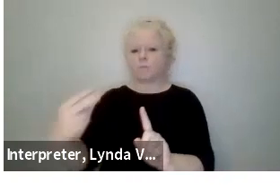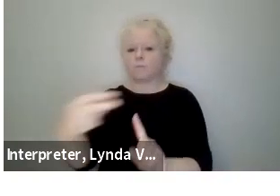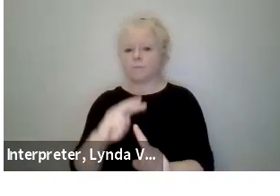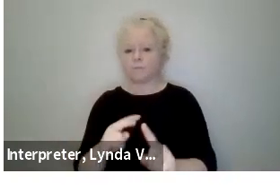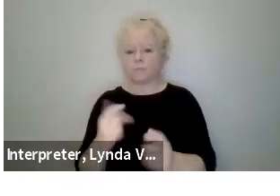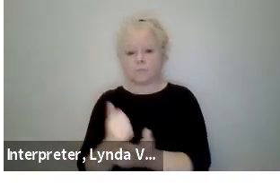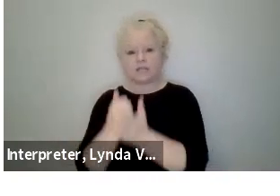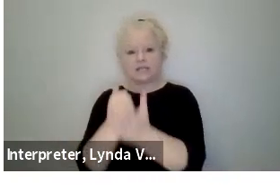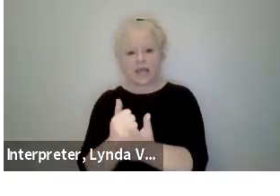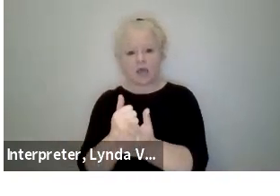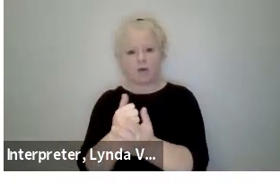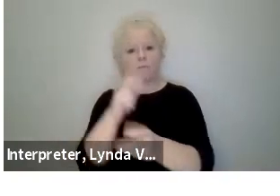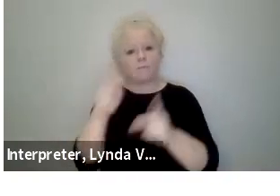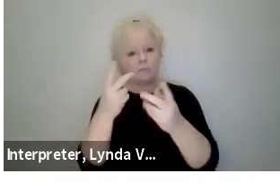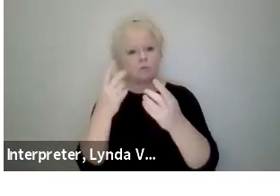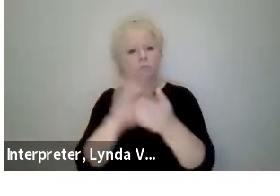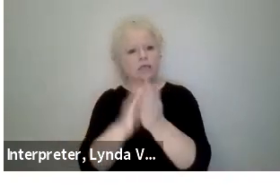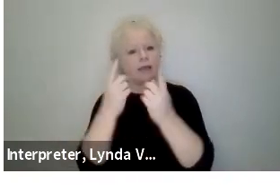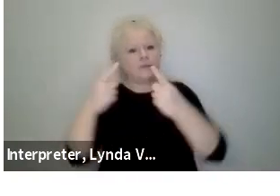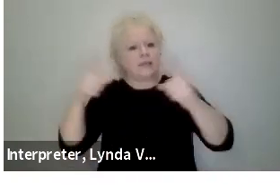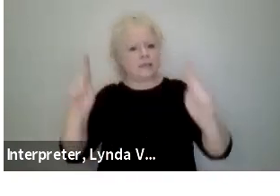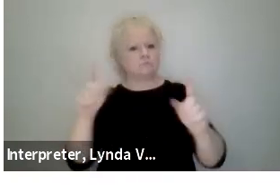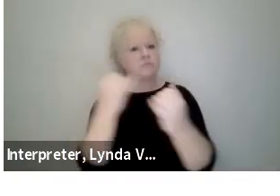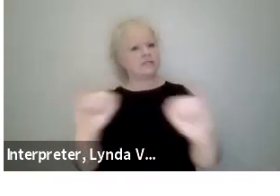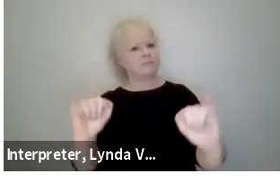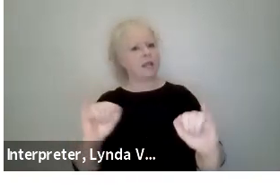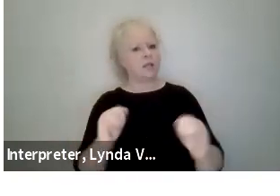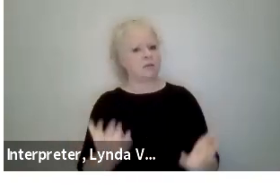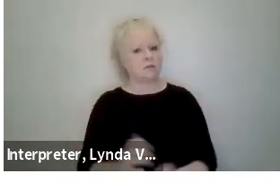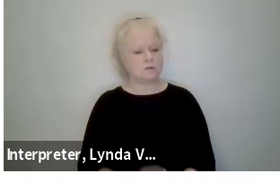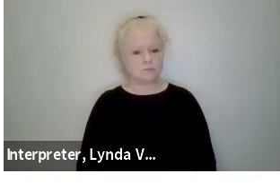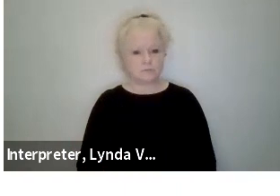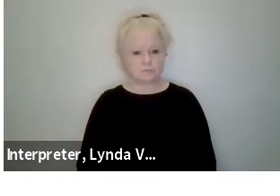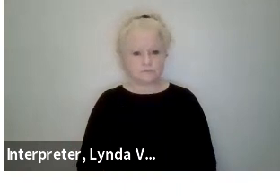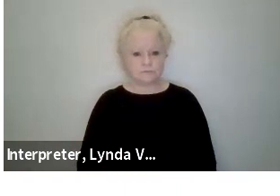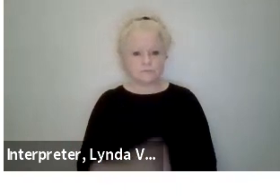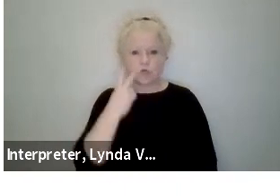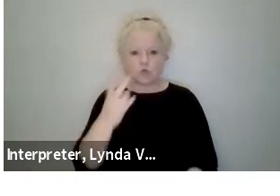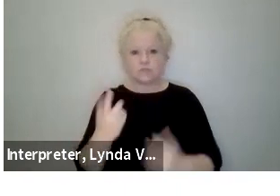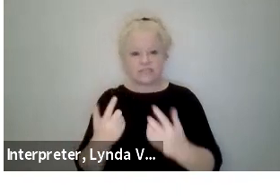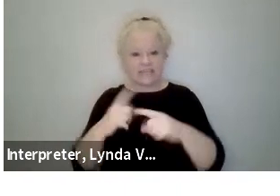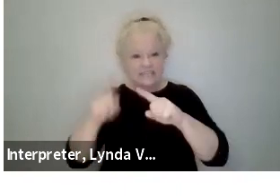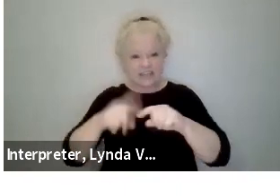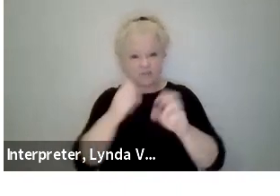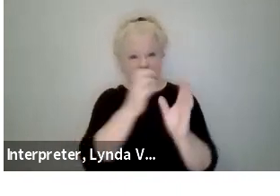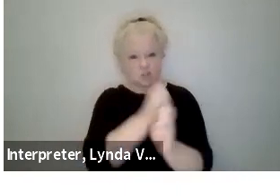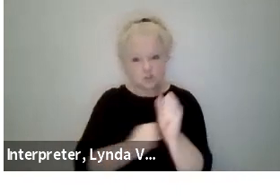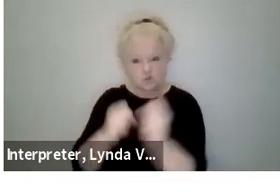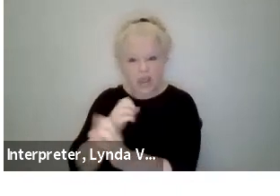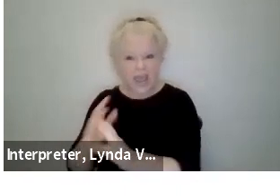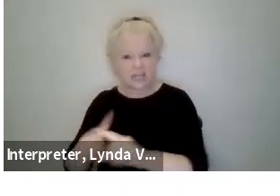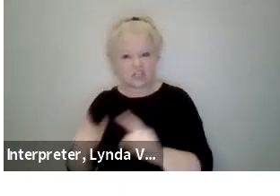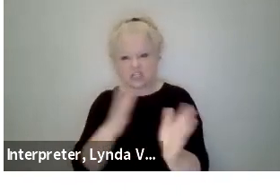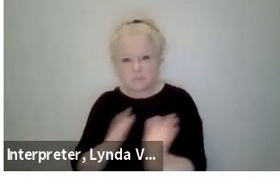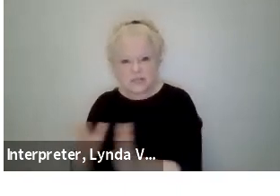goals for independence and employment. Seeing the blend of ideas and strategies of the team come to fruition